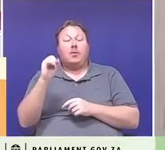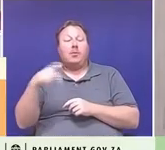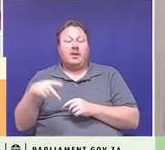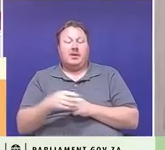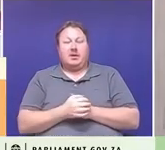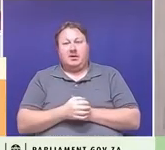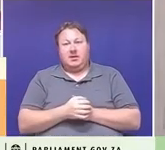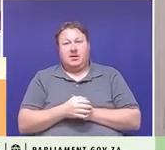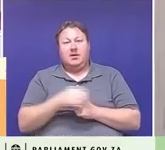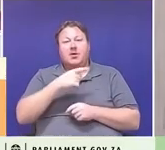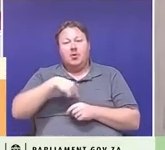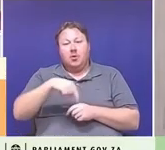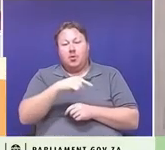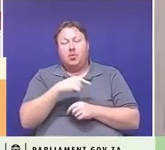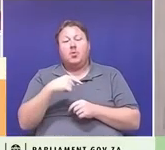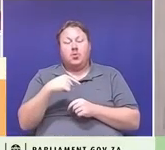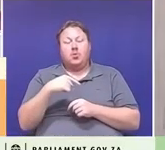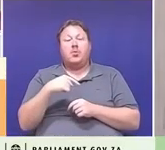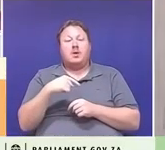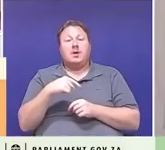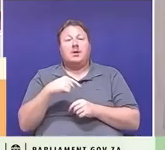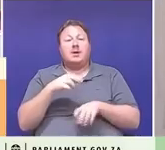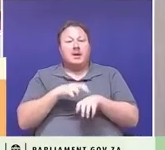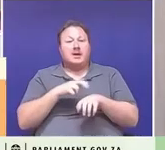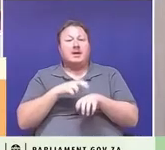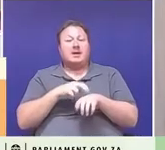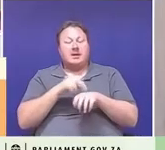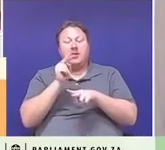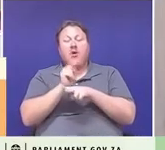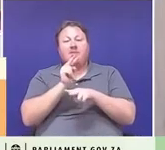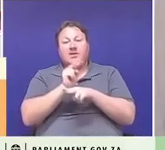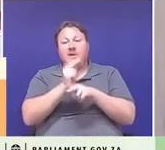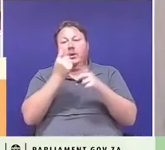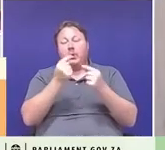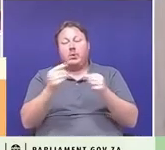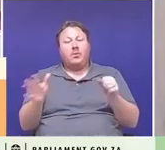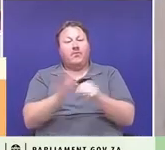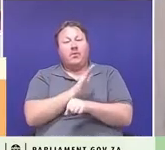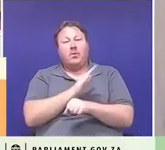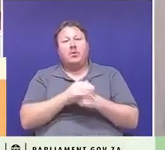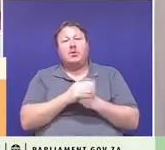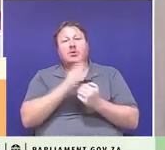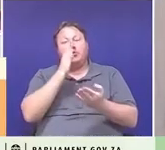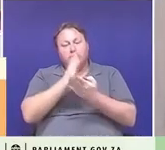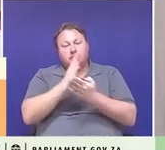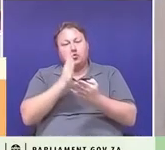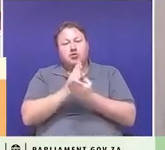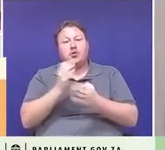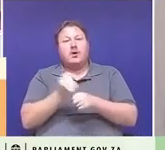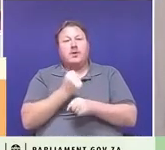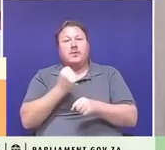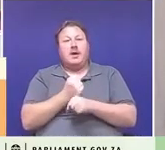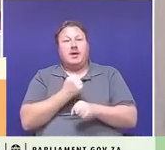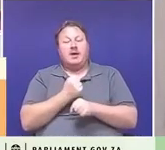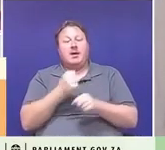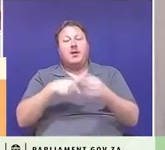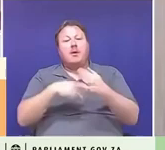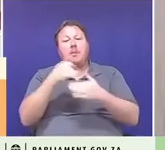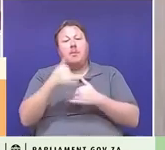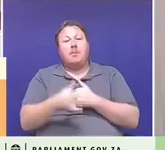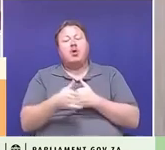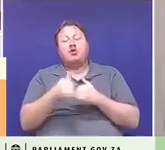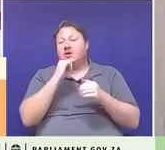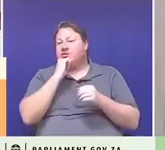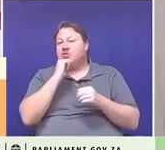we have an obligation to perform effective oversight to ensure that we go out to projects that